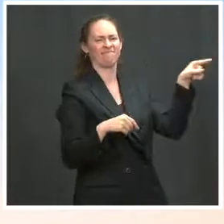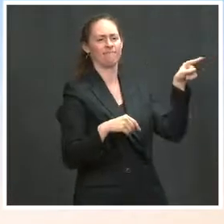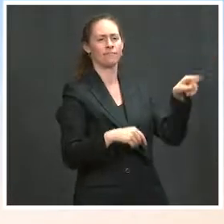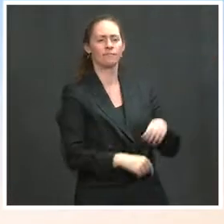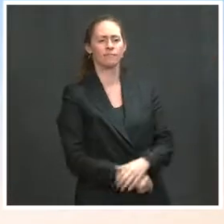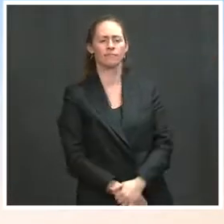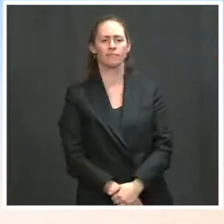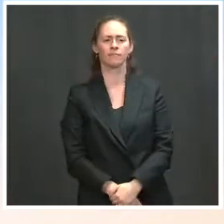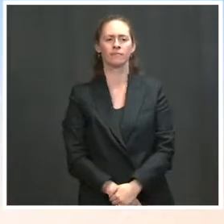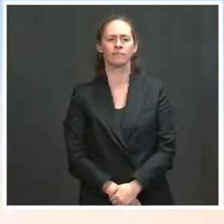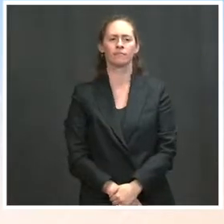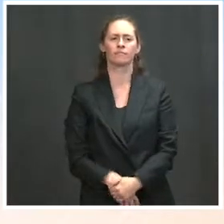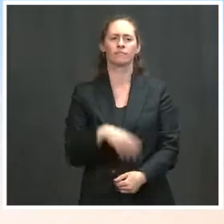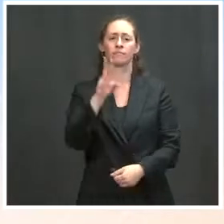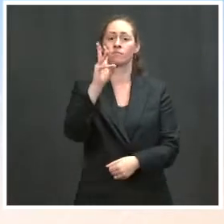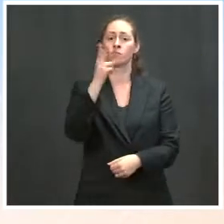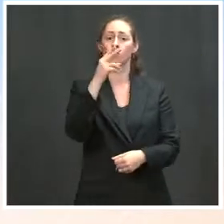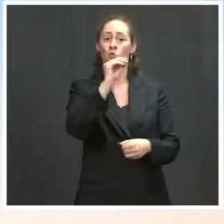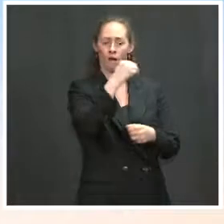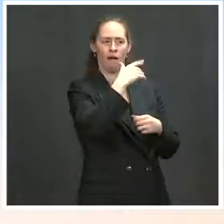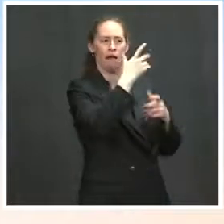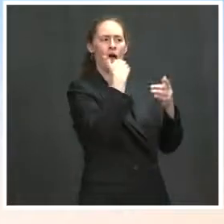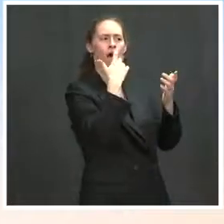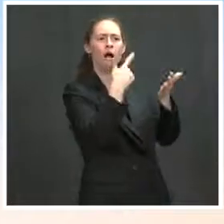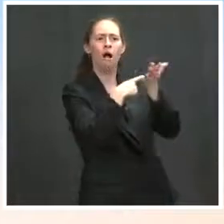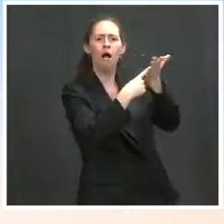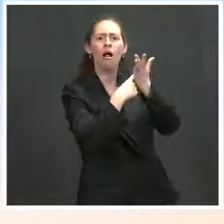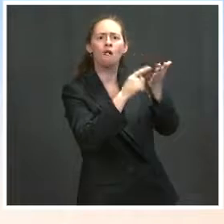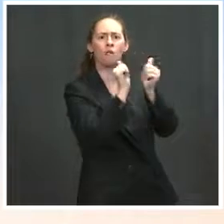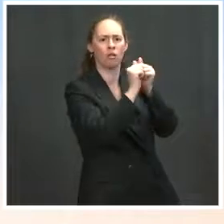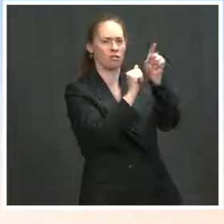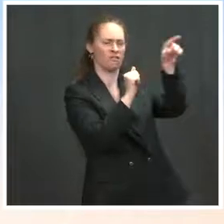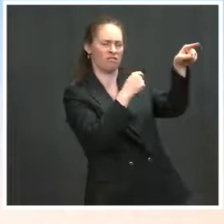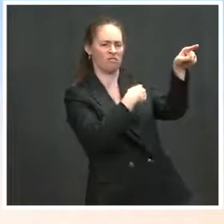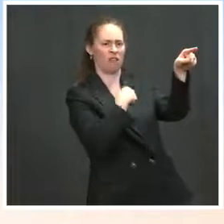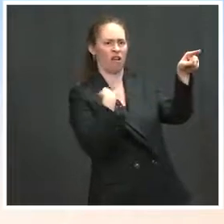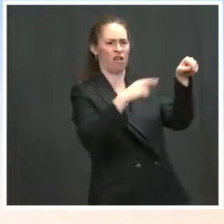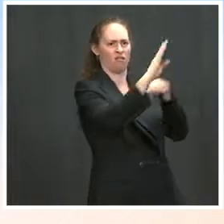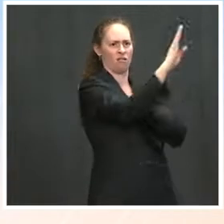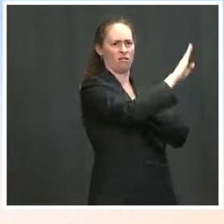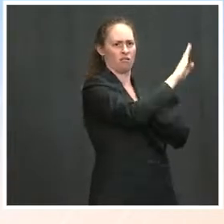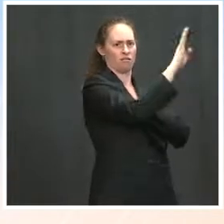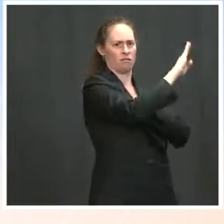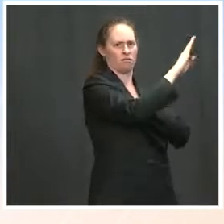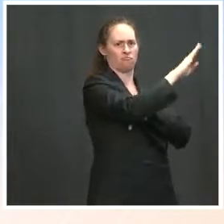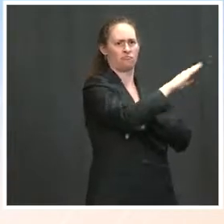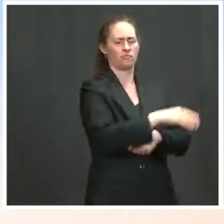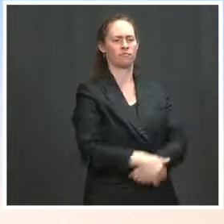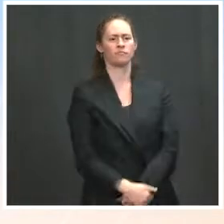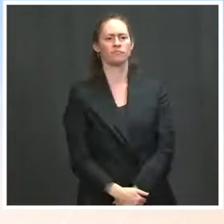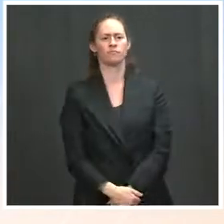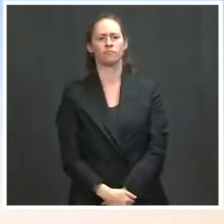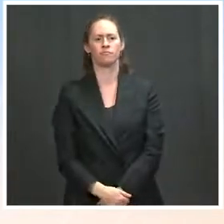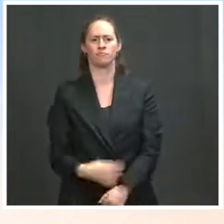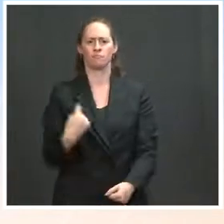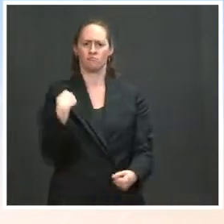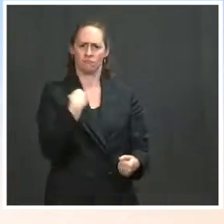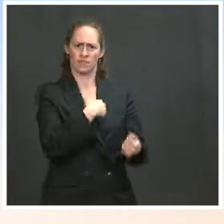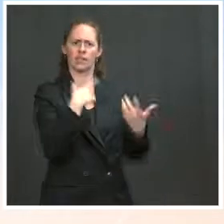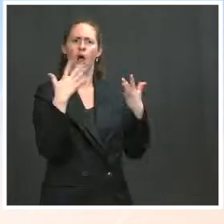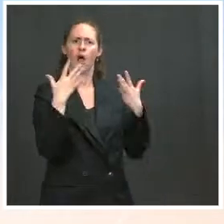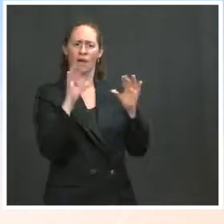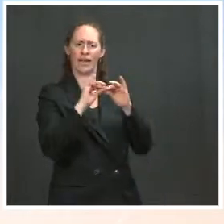comes to the origins of COVID-19. And we have been pretty clear, China has not been transparent. They need to do